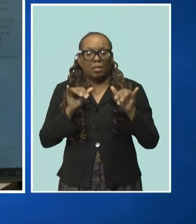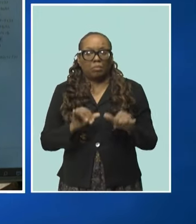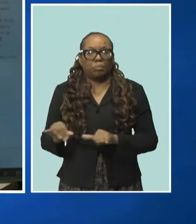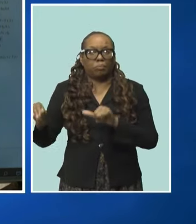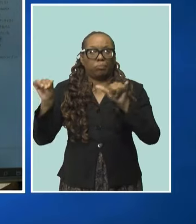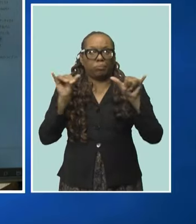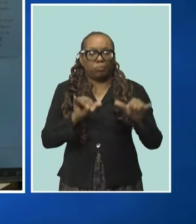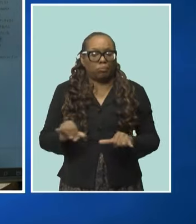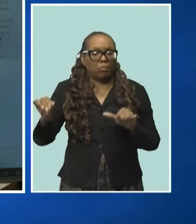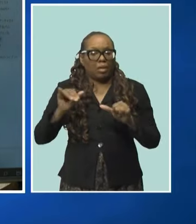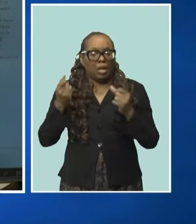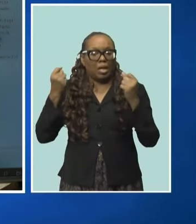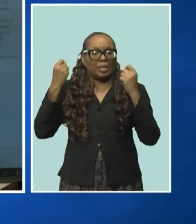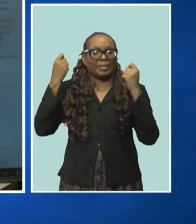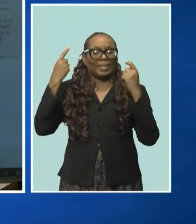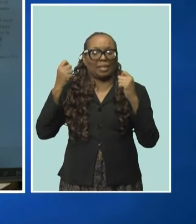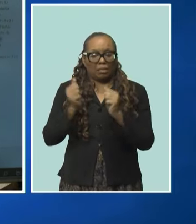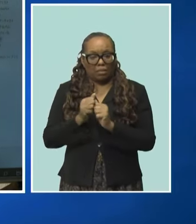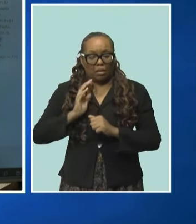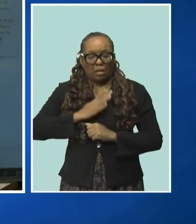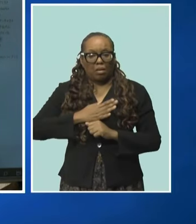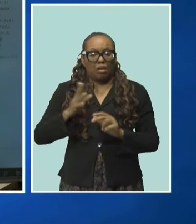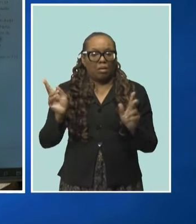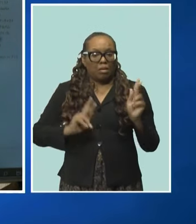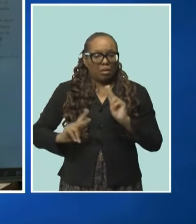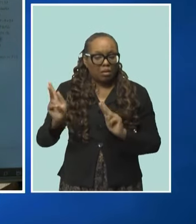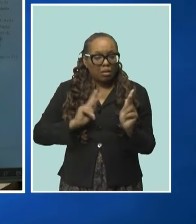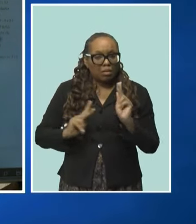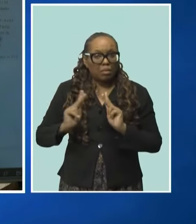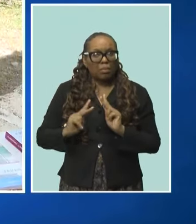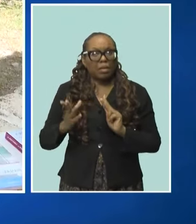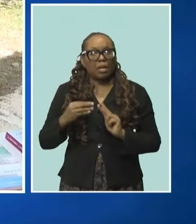peoples and strengthening bilateral relations.